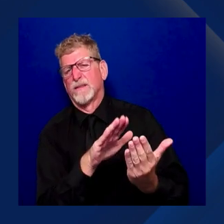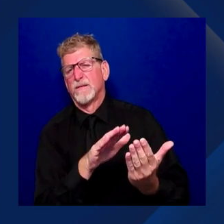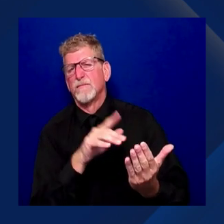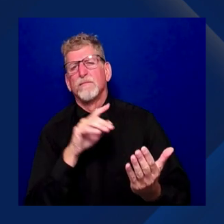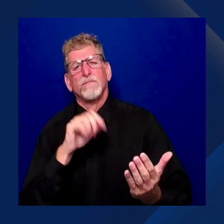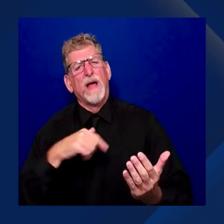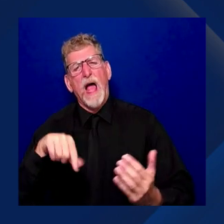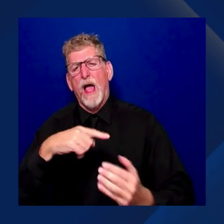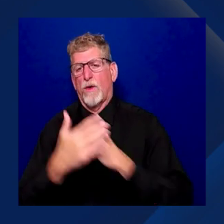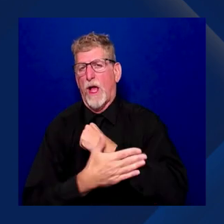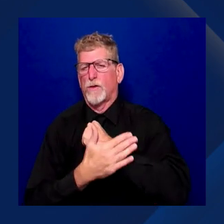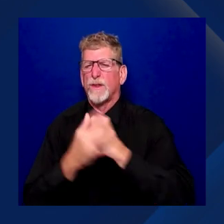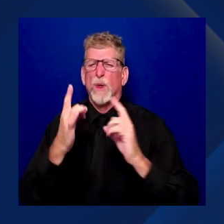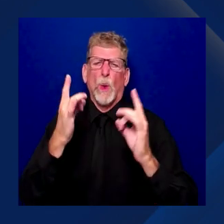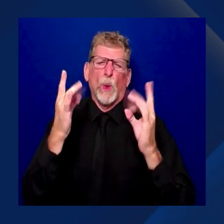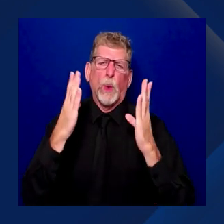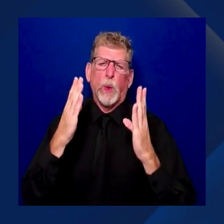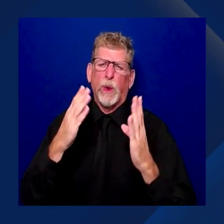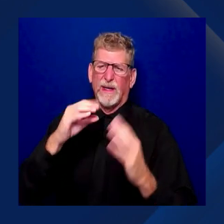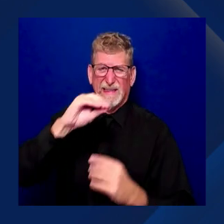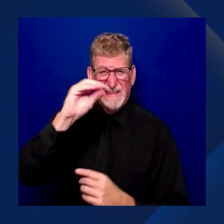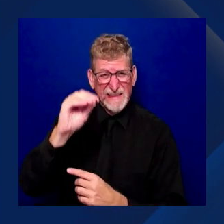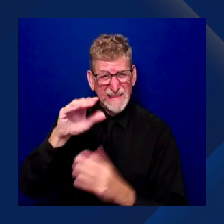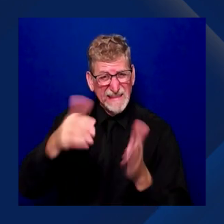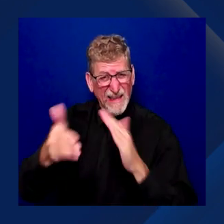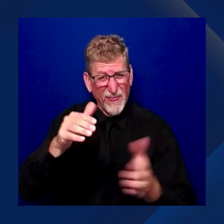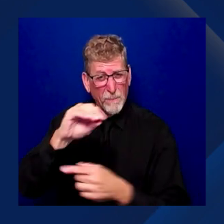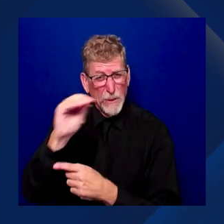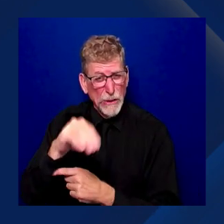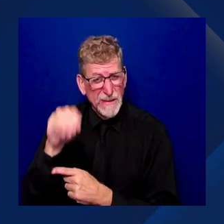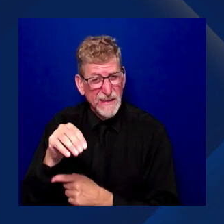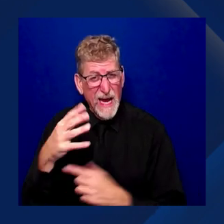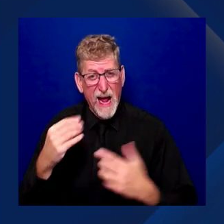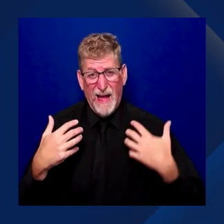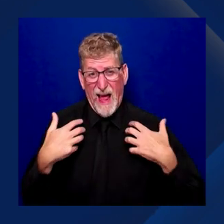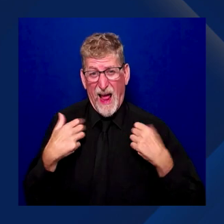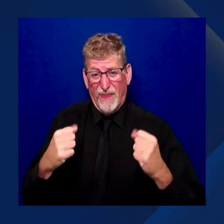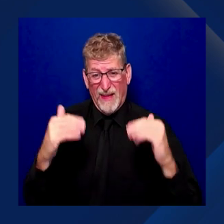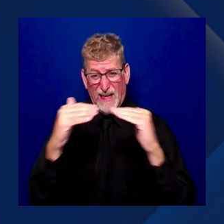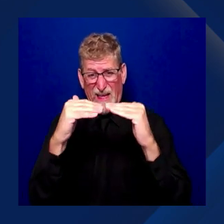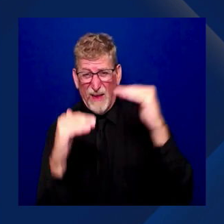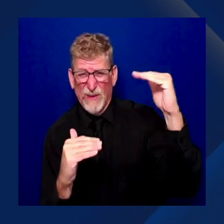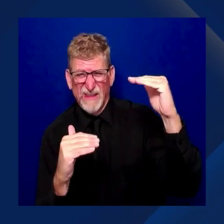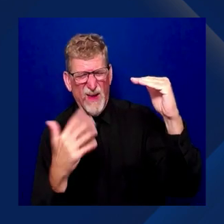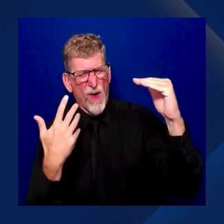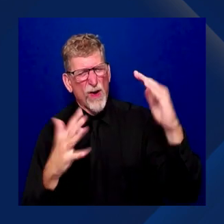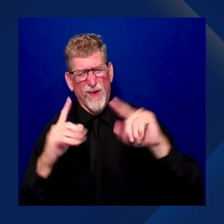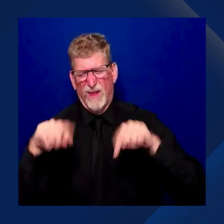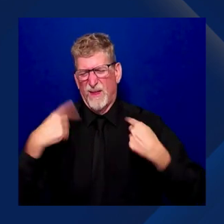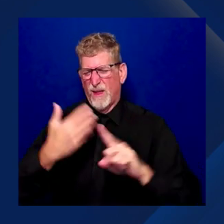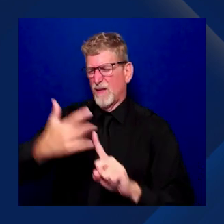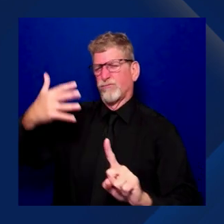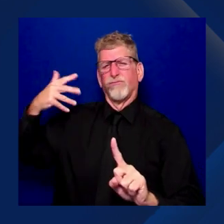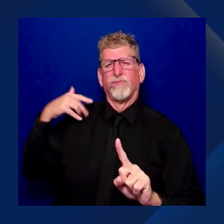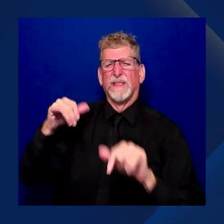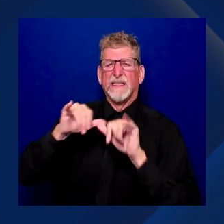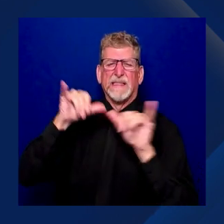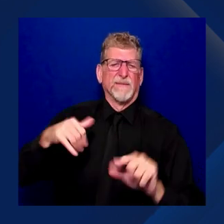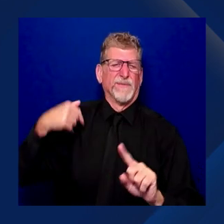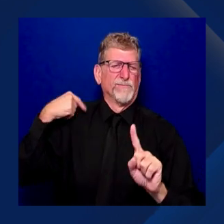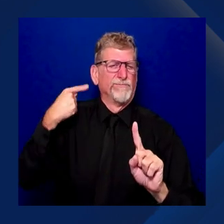and health inequities is already clear and urgent before this pandemic, COVID-19 has made it